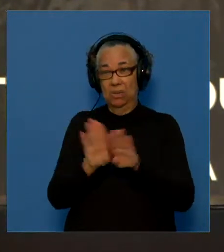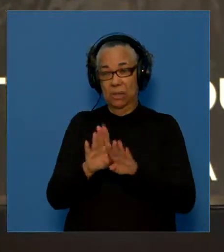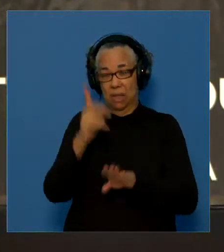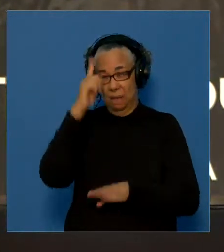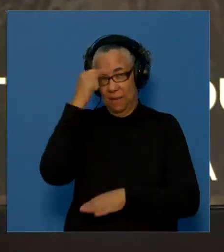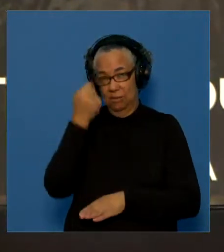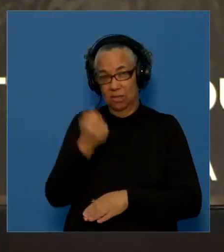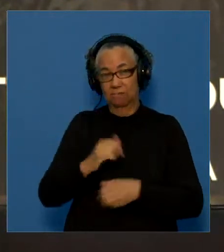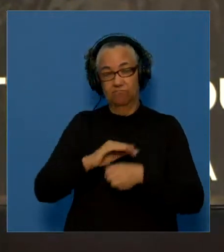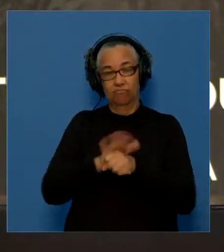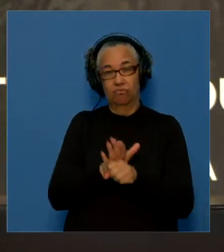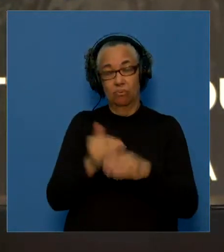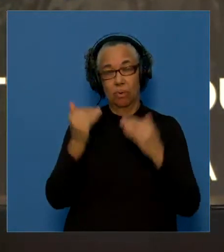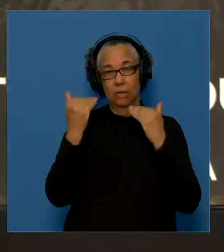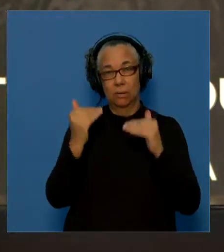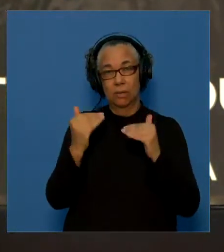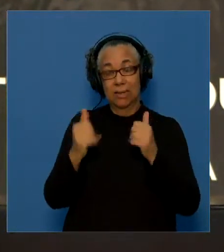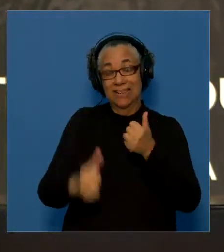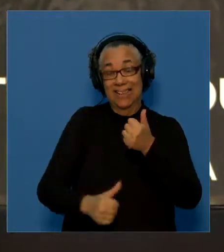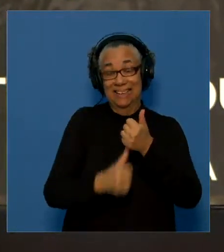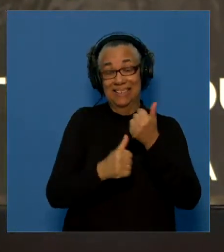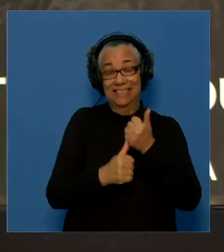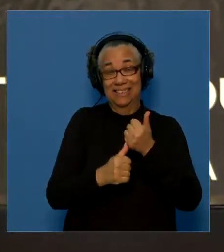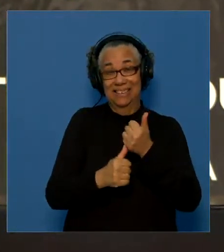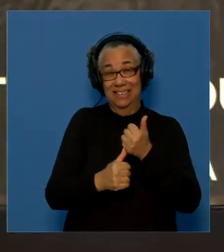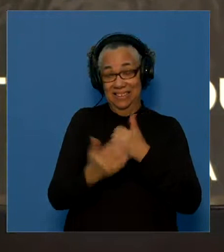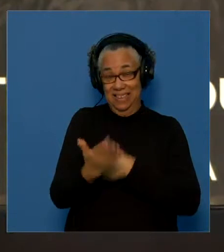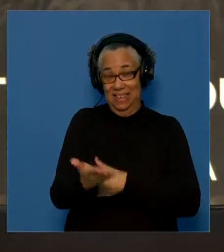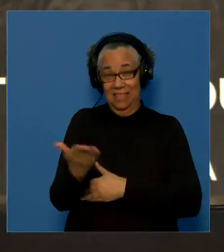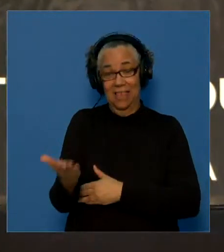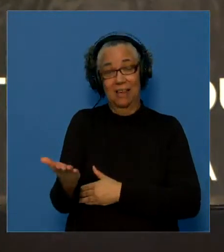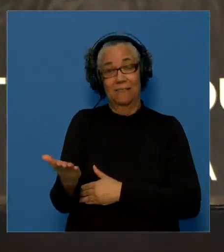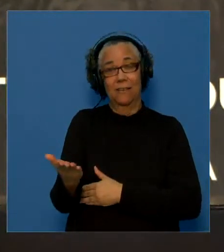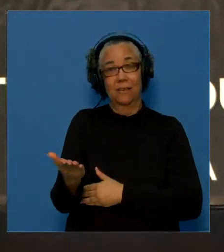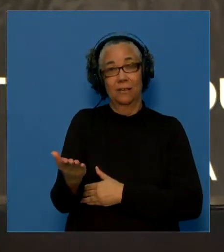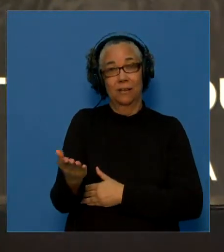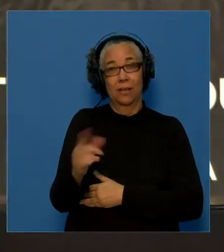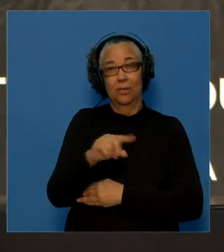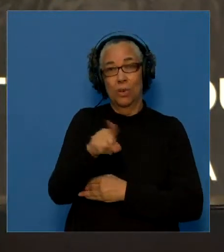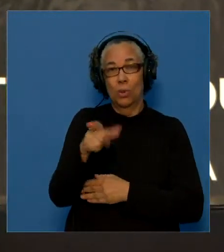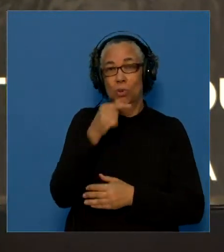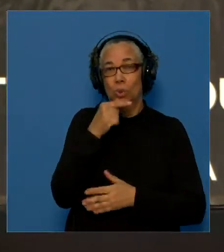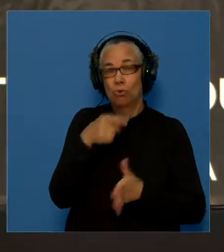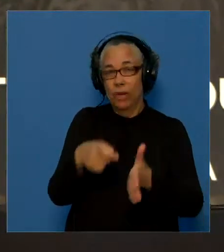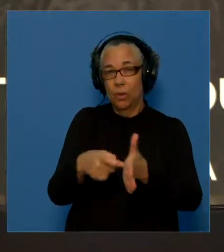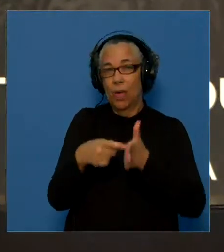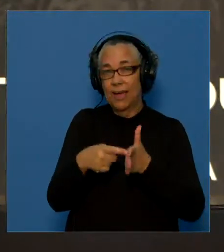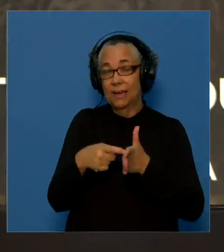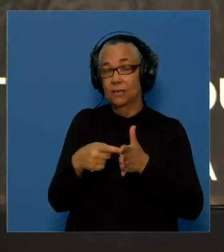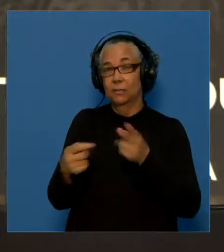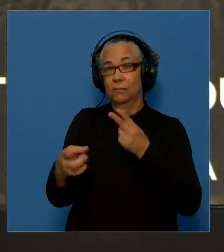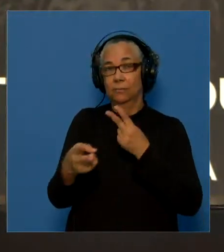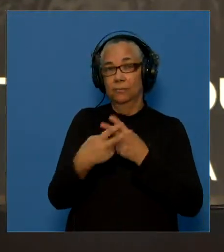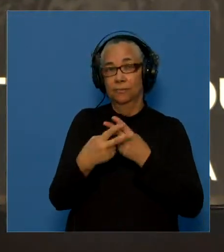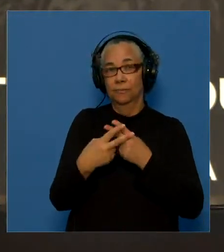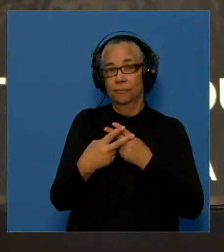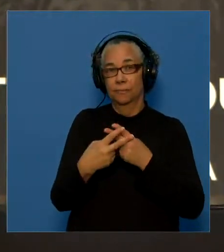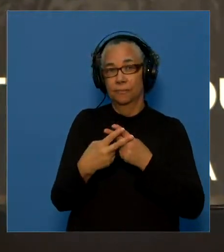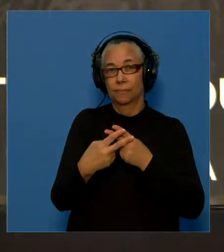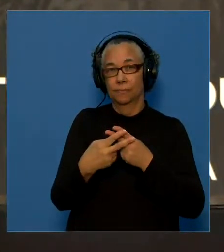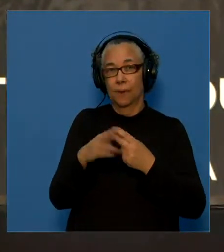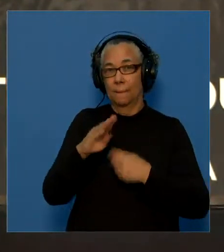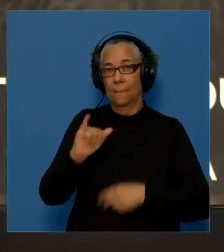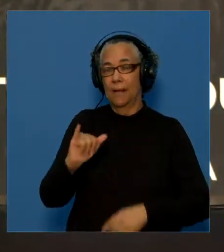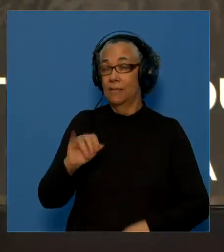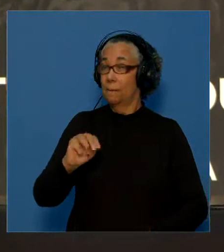COVID-19 restrictions. Assistance is also available for those who have been required to quarantine by the